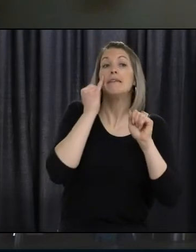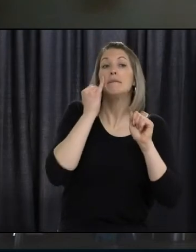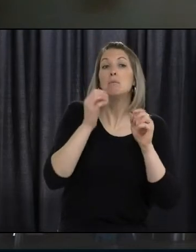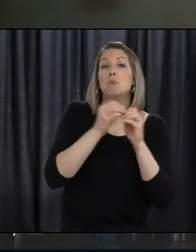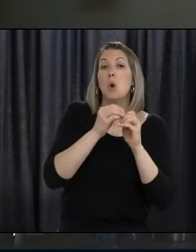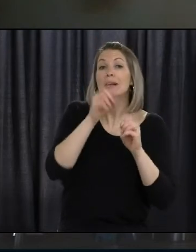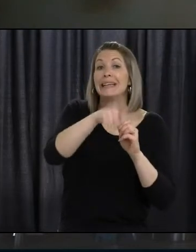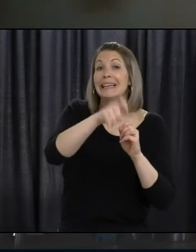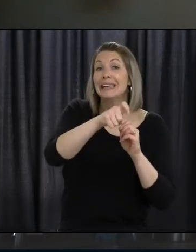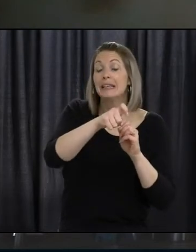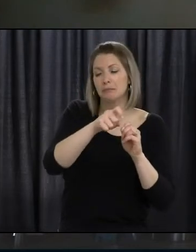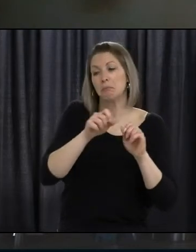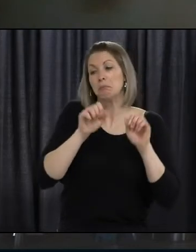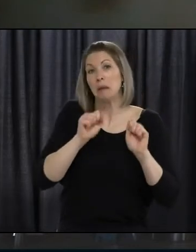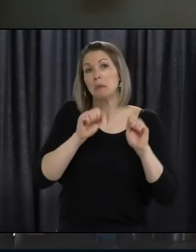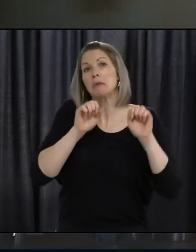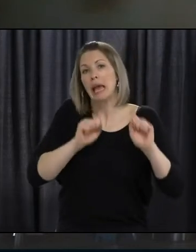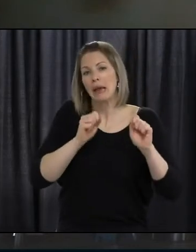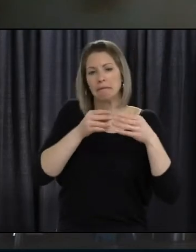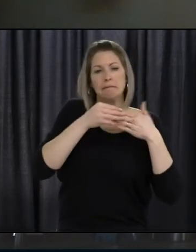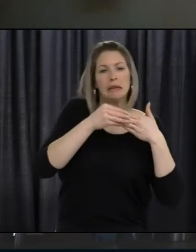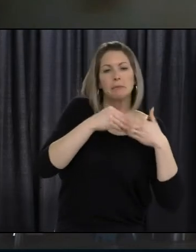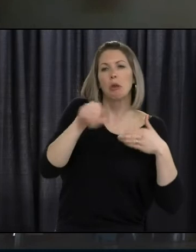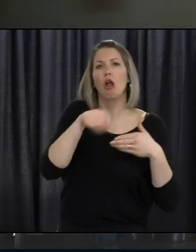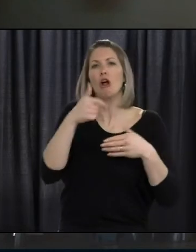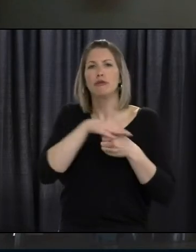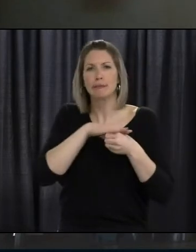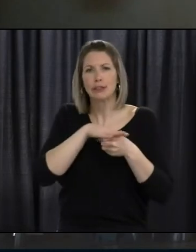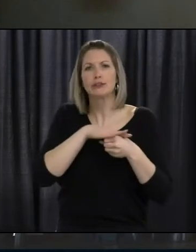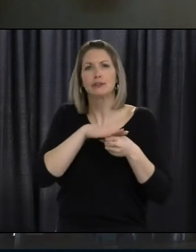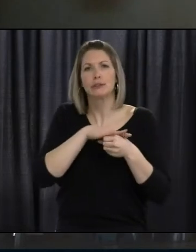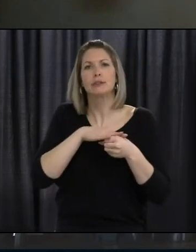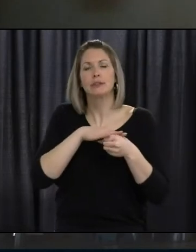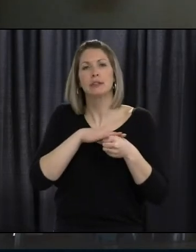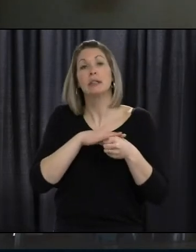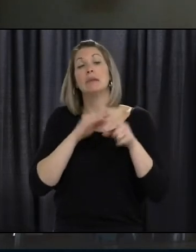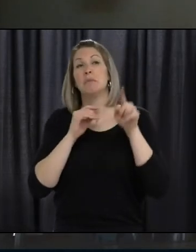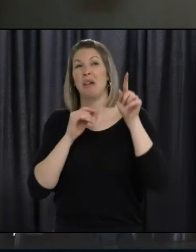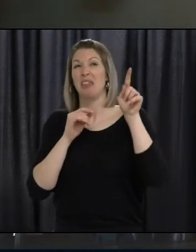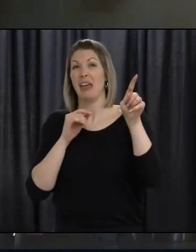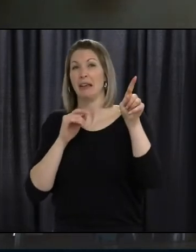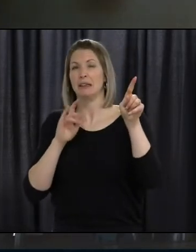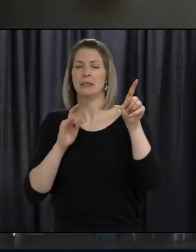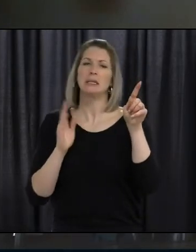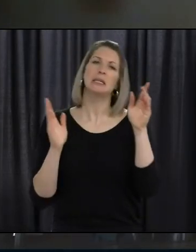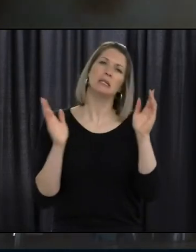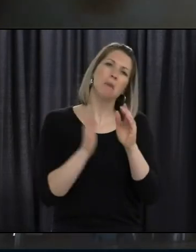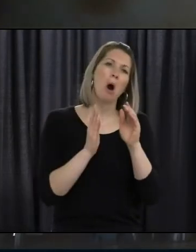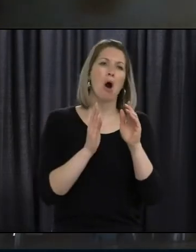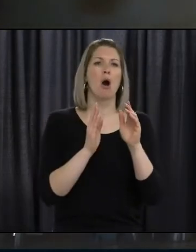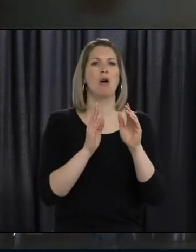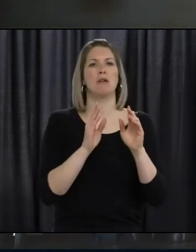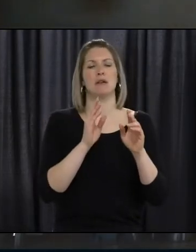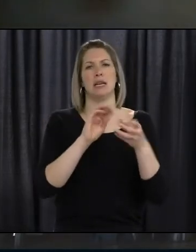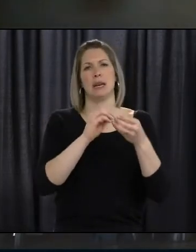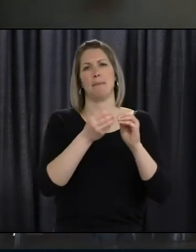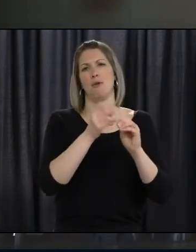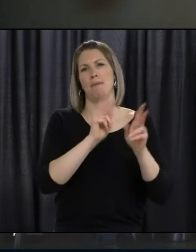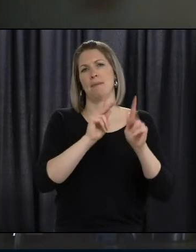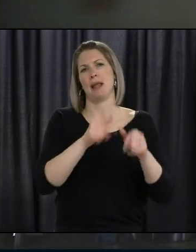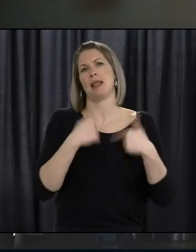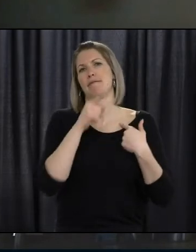in established referral centres if that's necessary. But this reflects basically the small population, the small disease